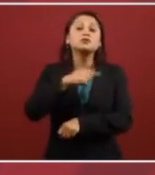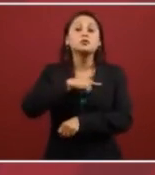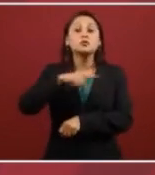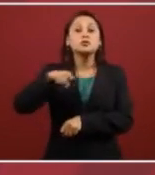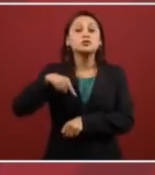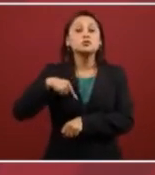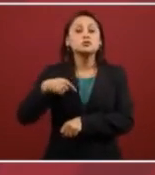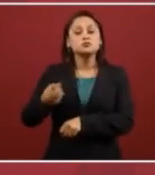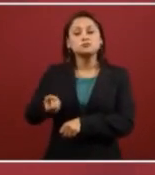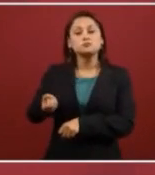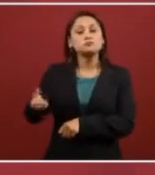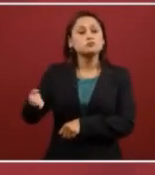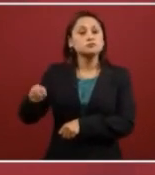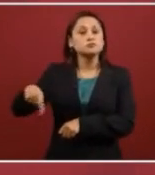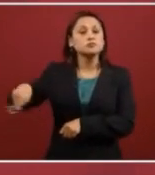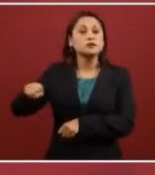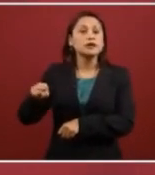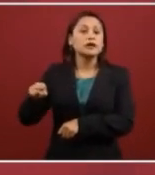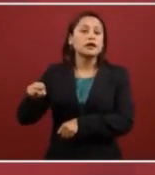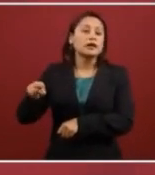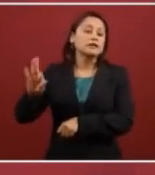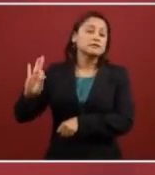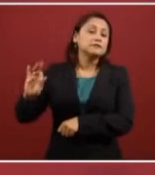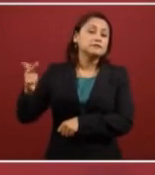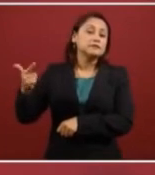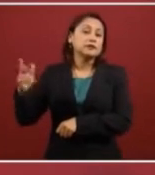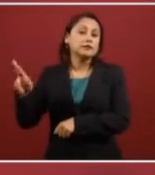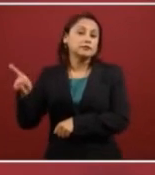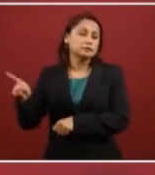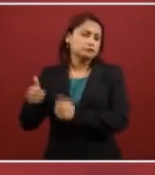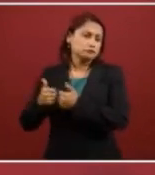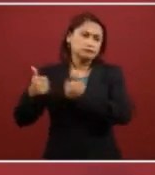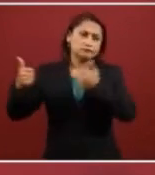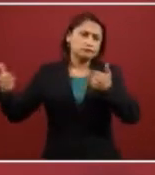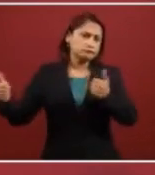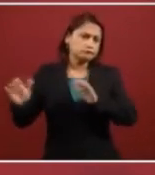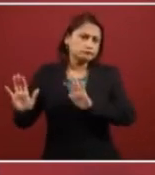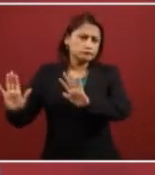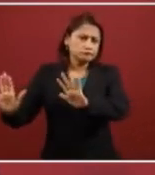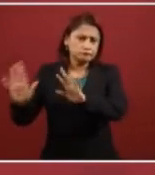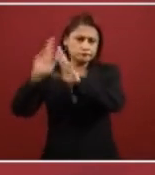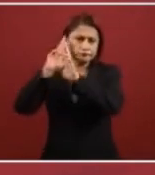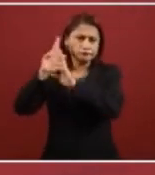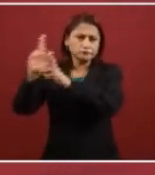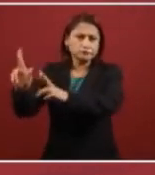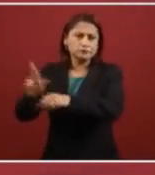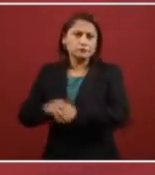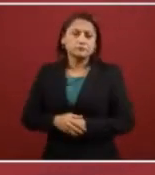decided to give autonomy. Apenas llegamos, as we started,